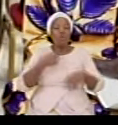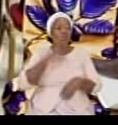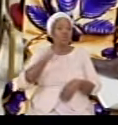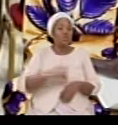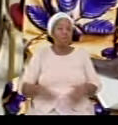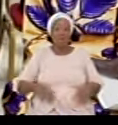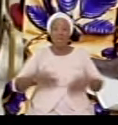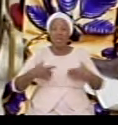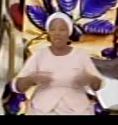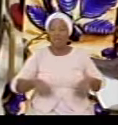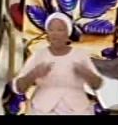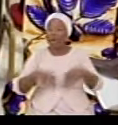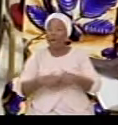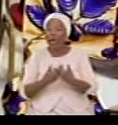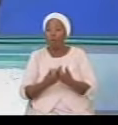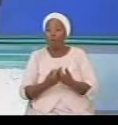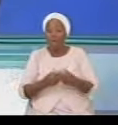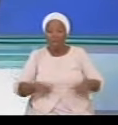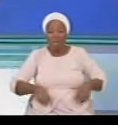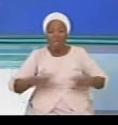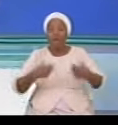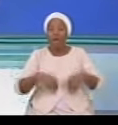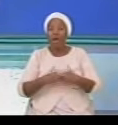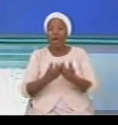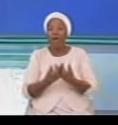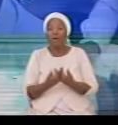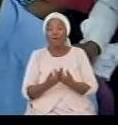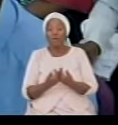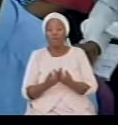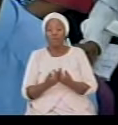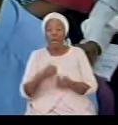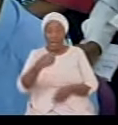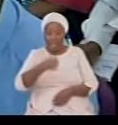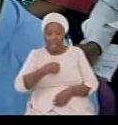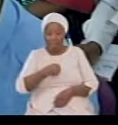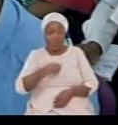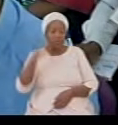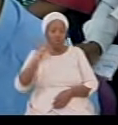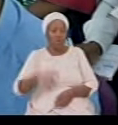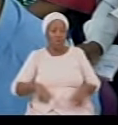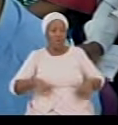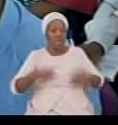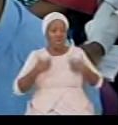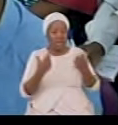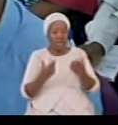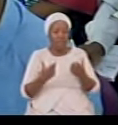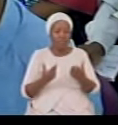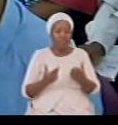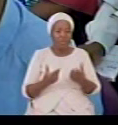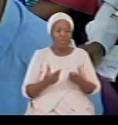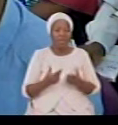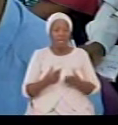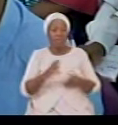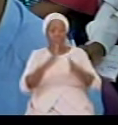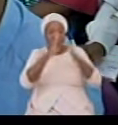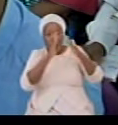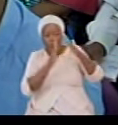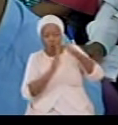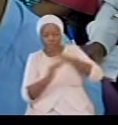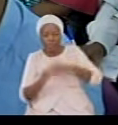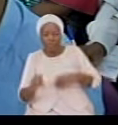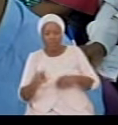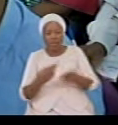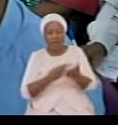I live? I said, how do you live? I should live soberly, righteously, and